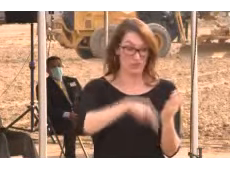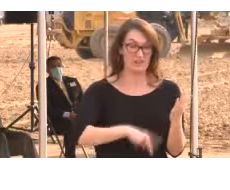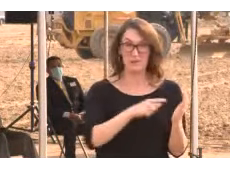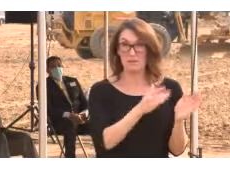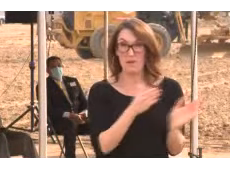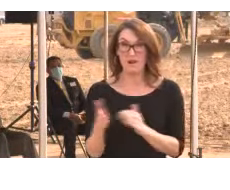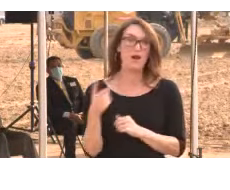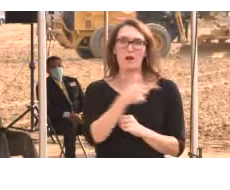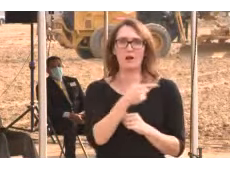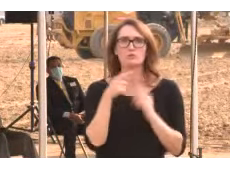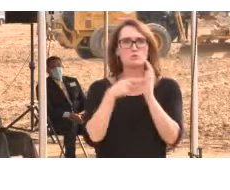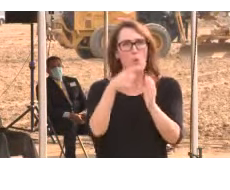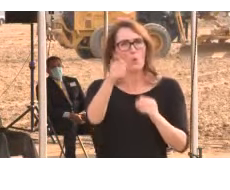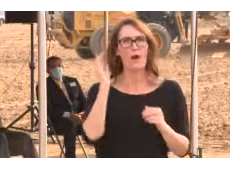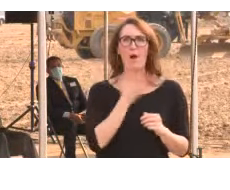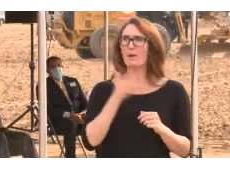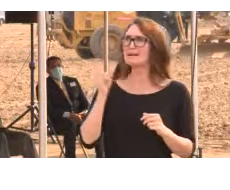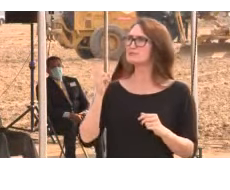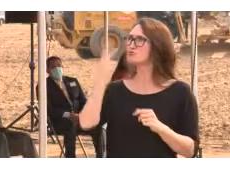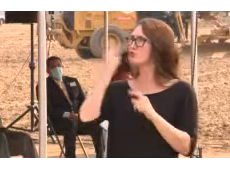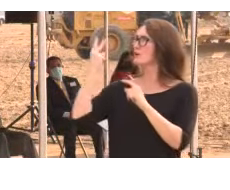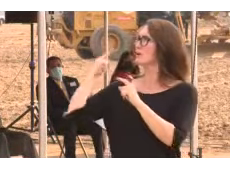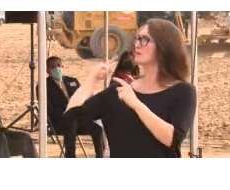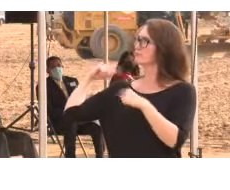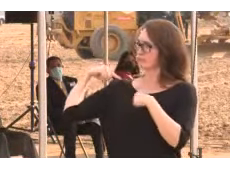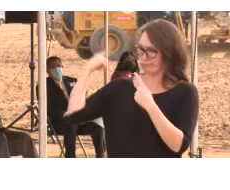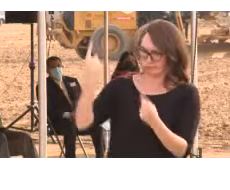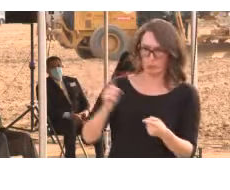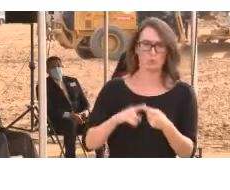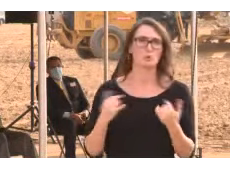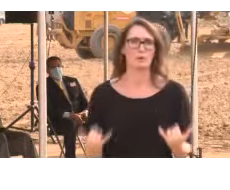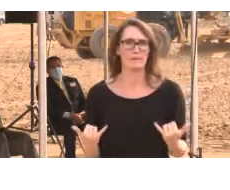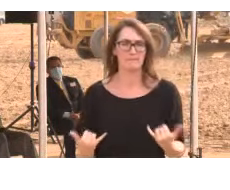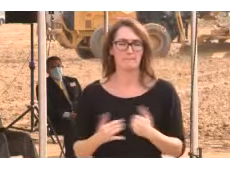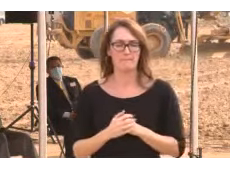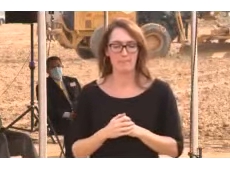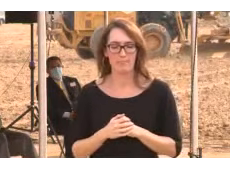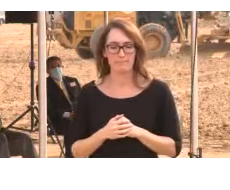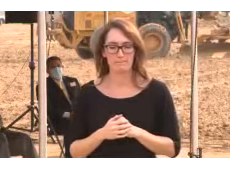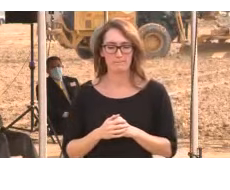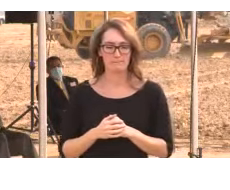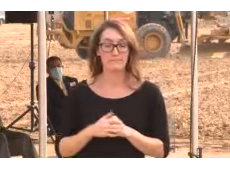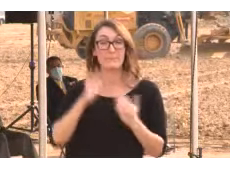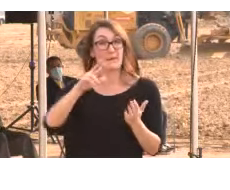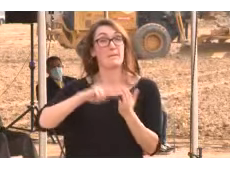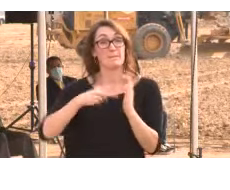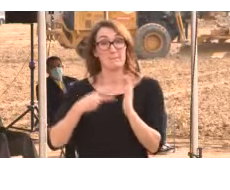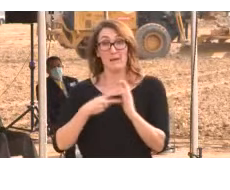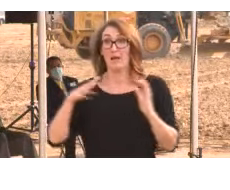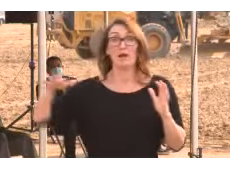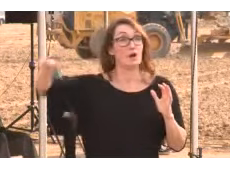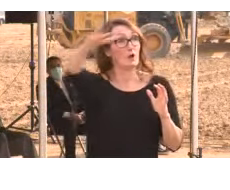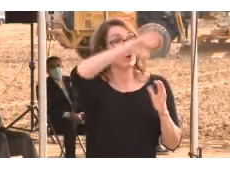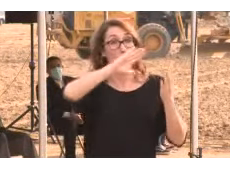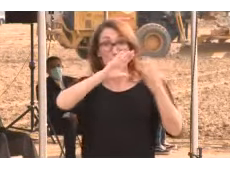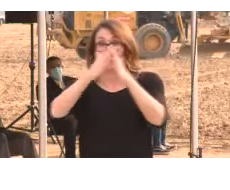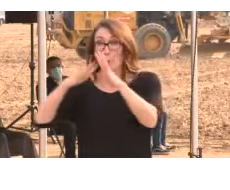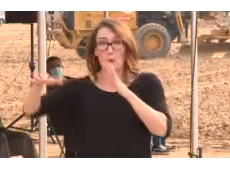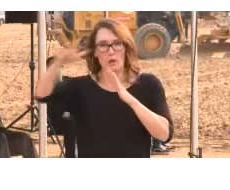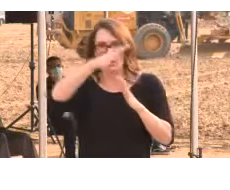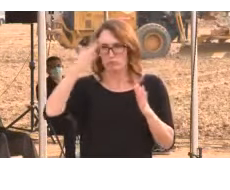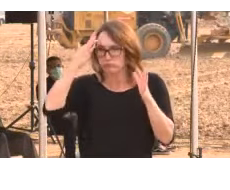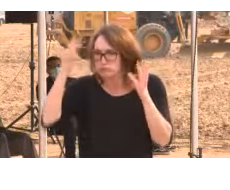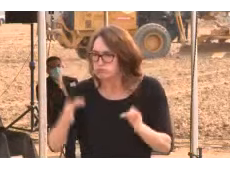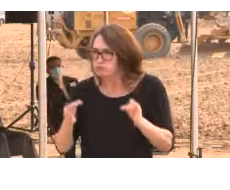provides a roadmap of how we got here today. So it was the community's determination and their passion that have